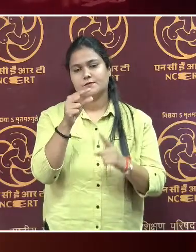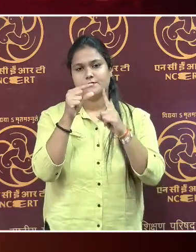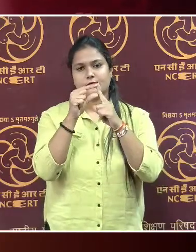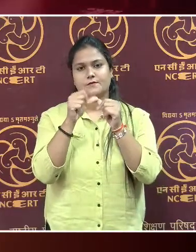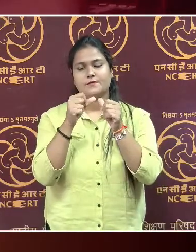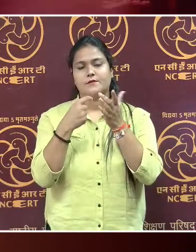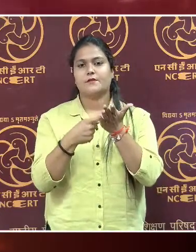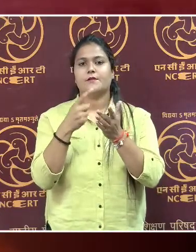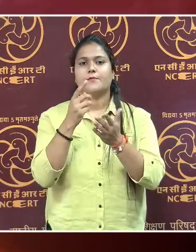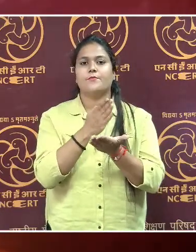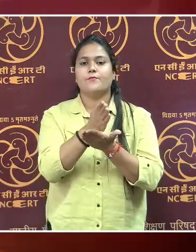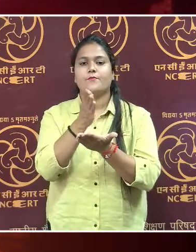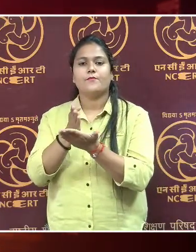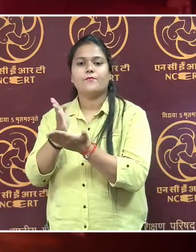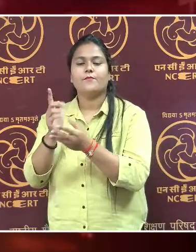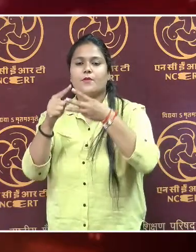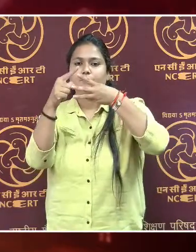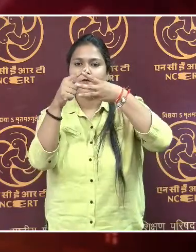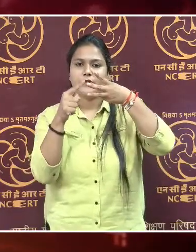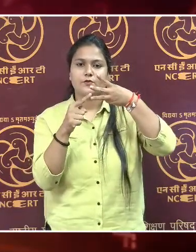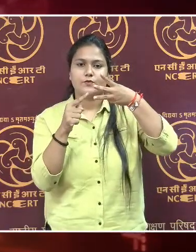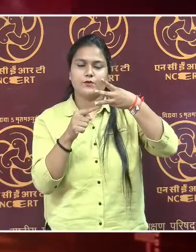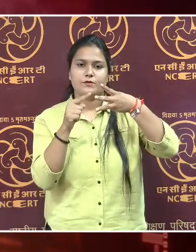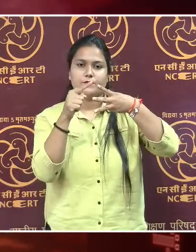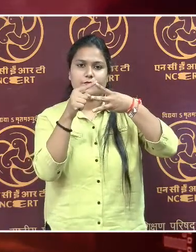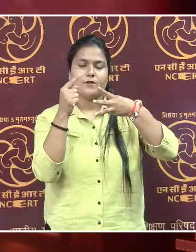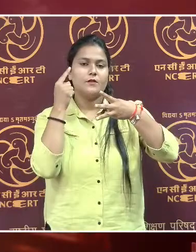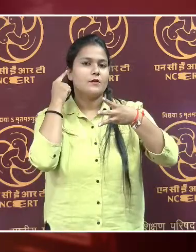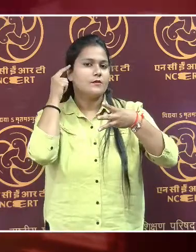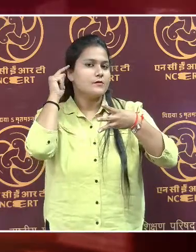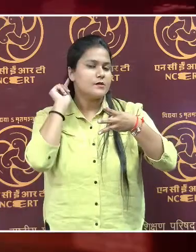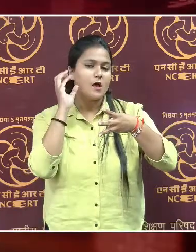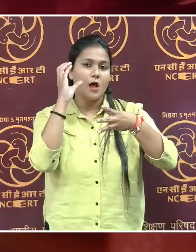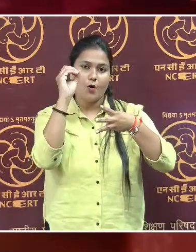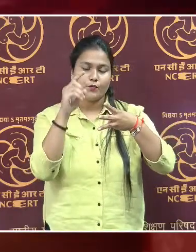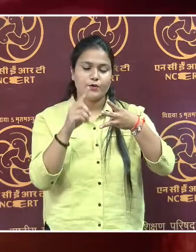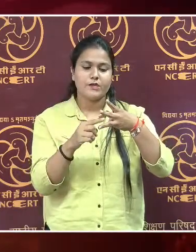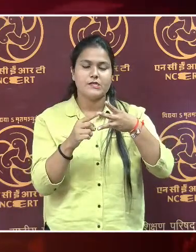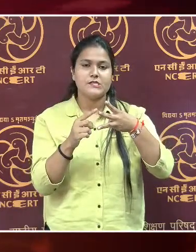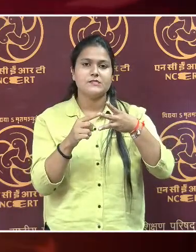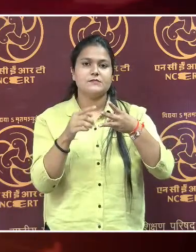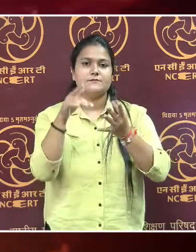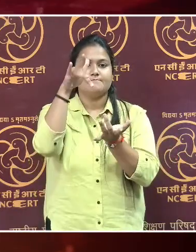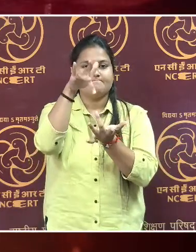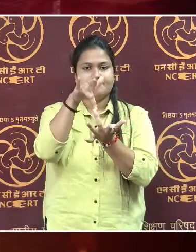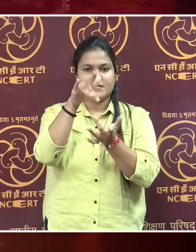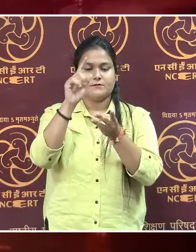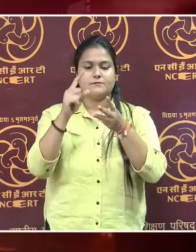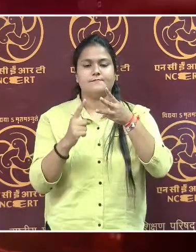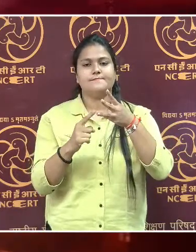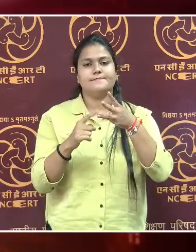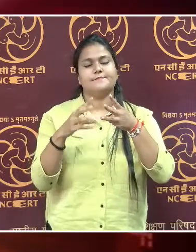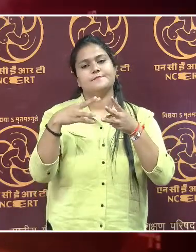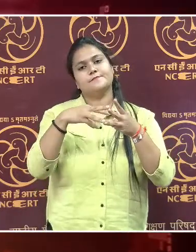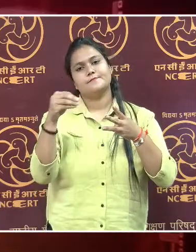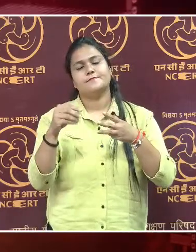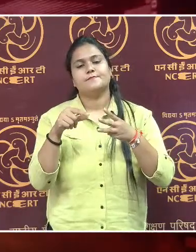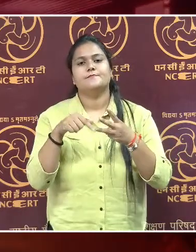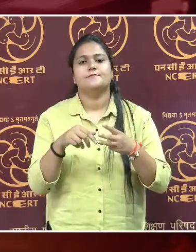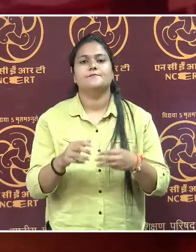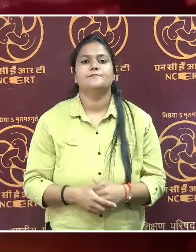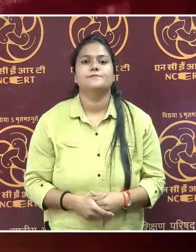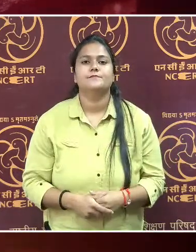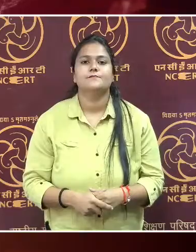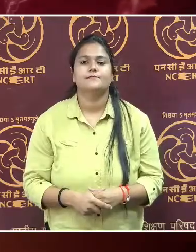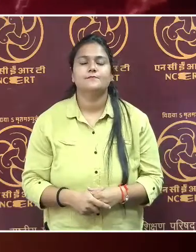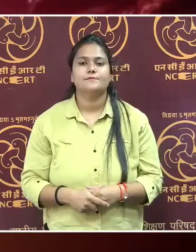sound into the ear canal. All the other functions, whatever we listed, like what the ear actually does, all happens within the